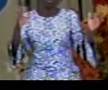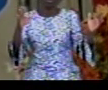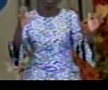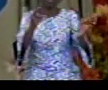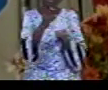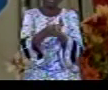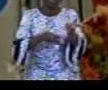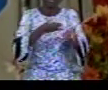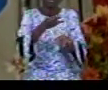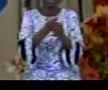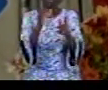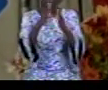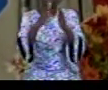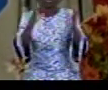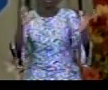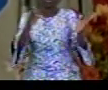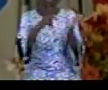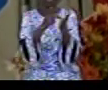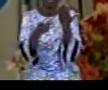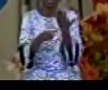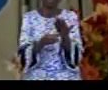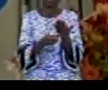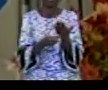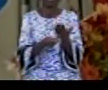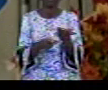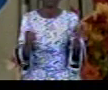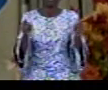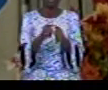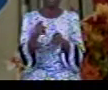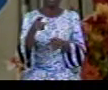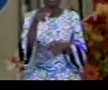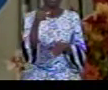this nature as your alpha location.